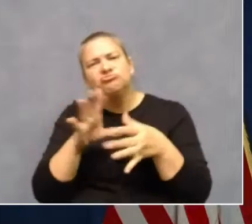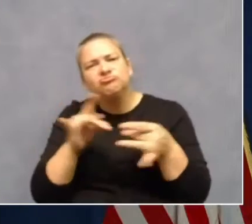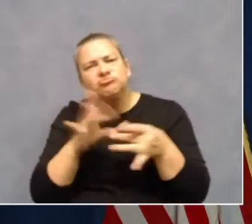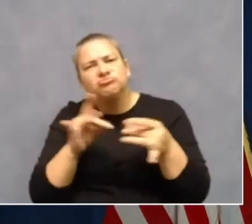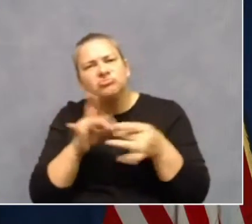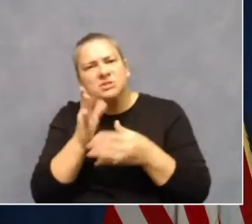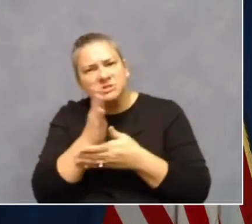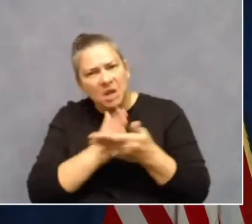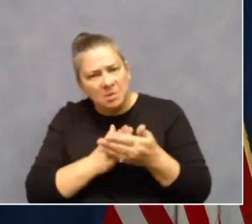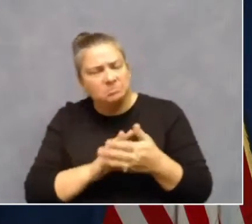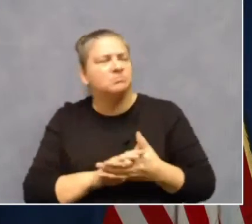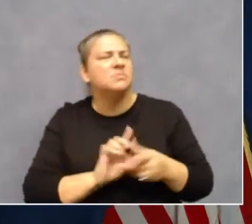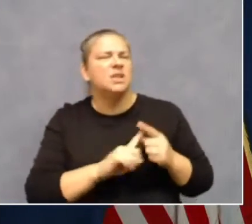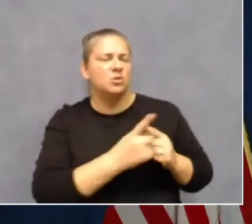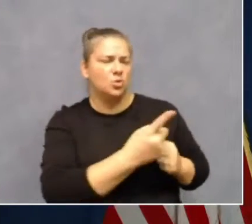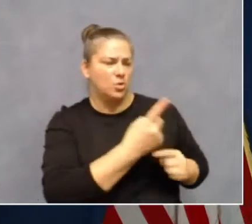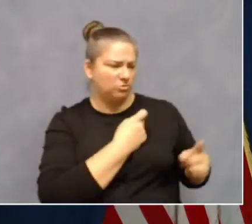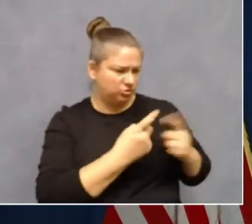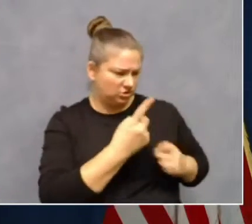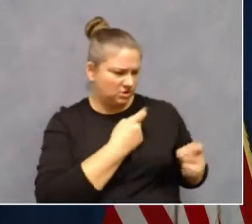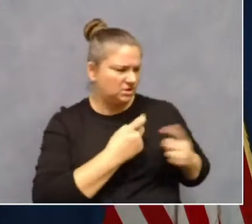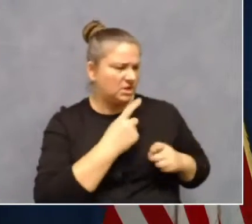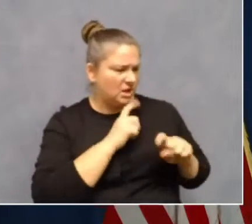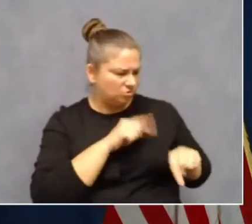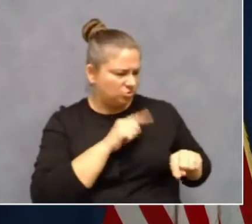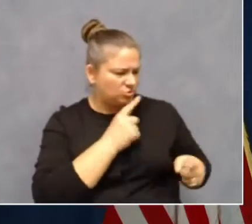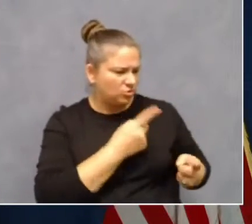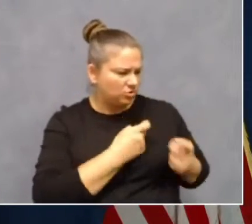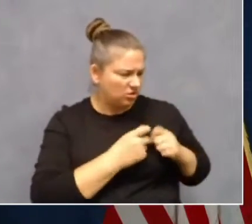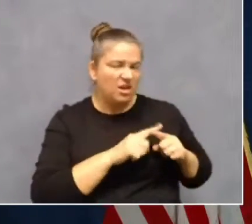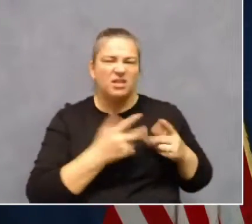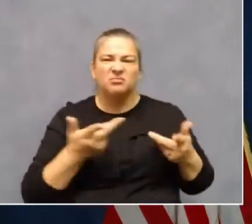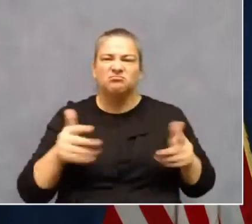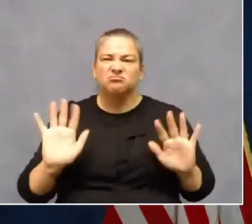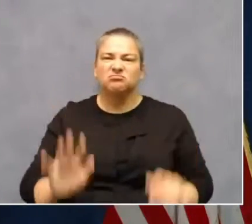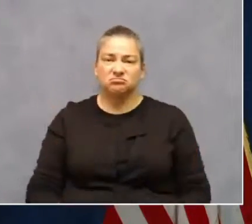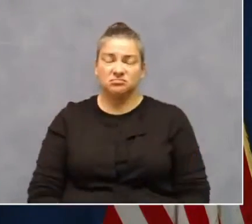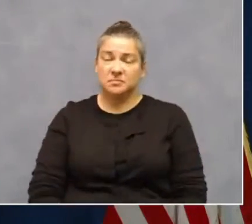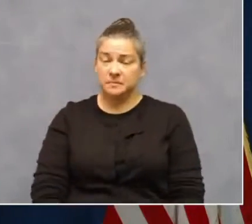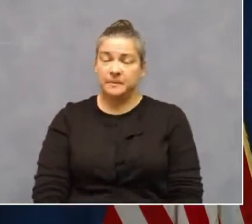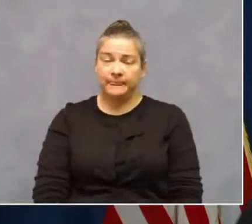take questions over this and anything else.